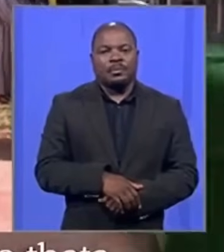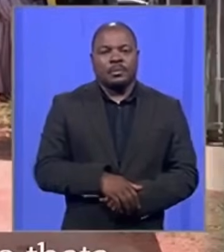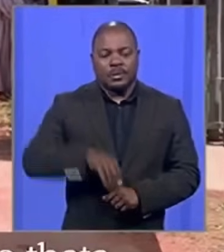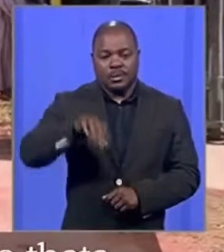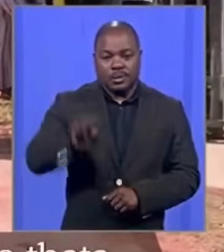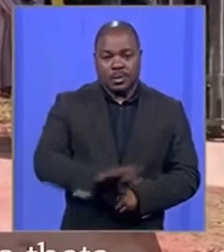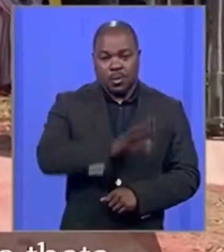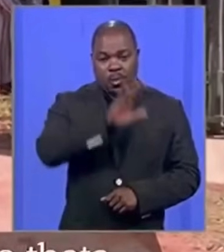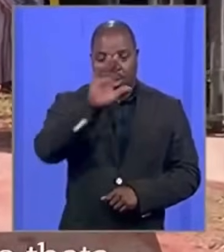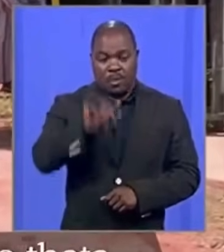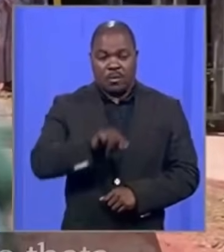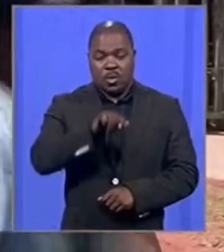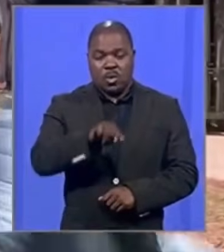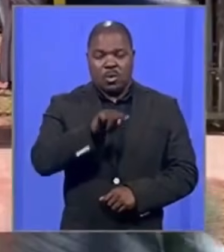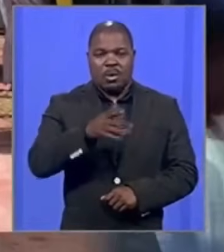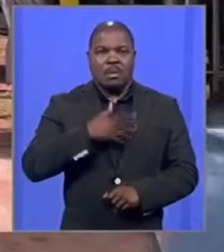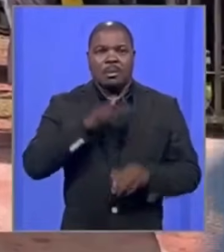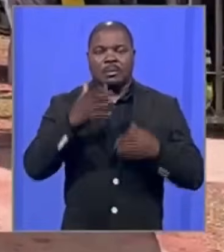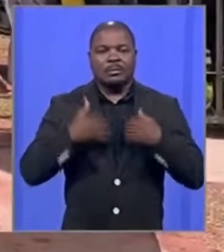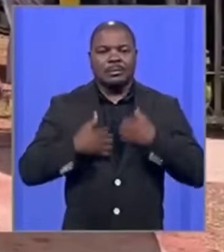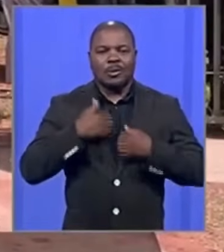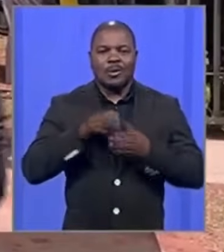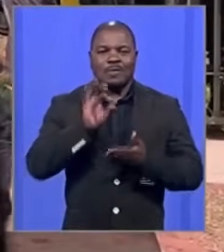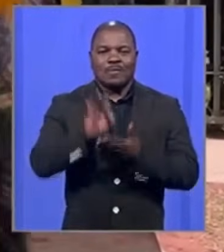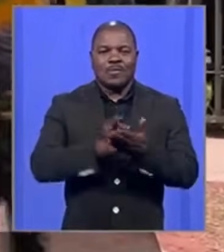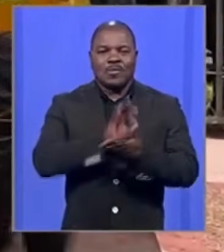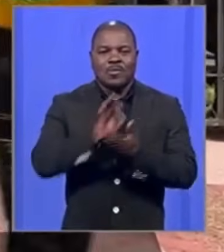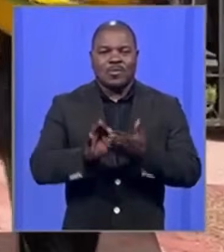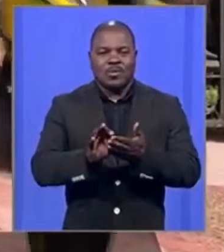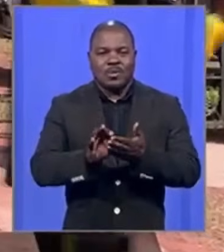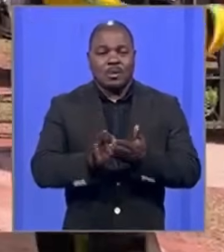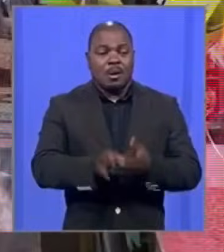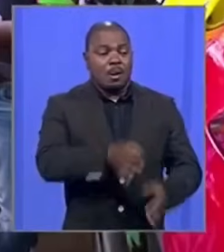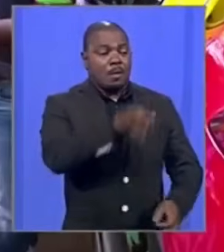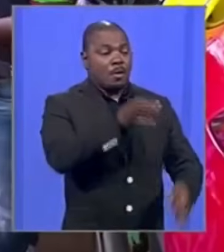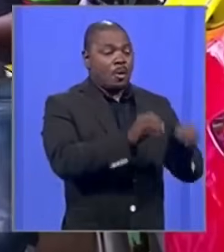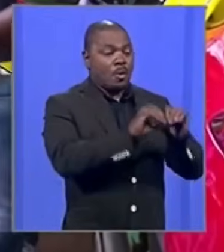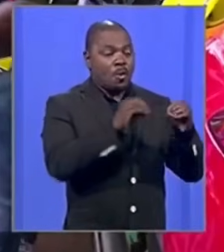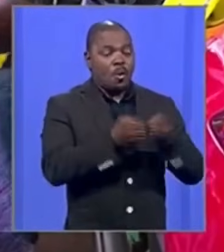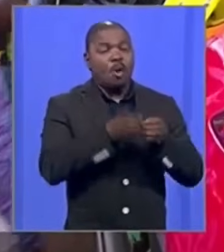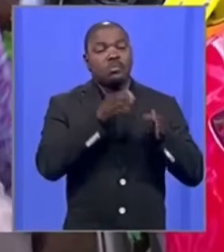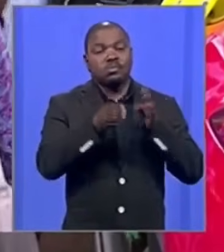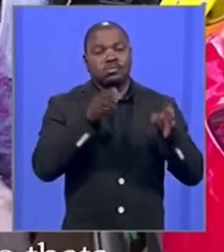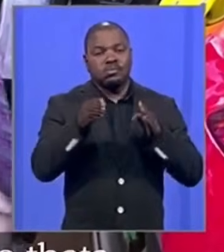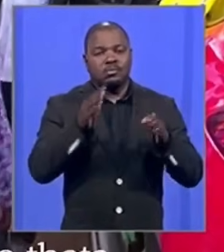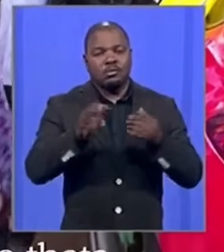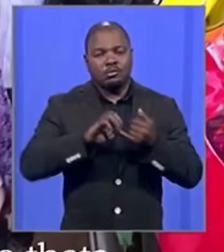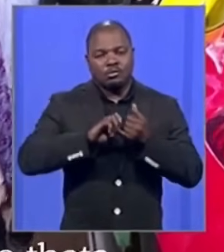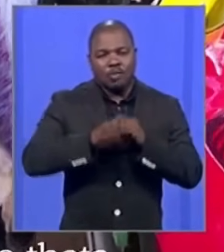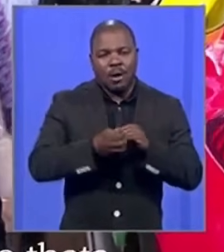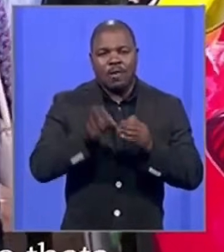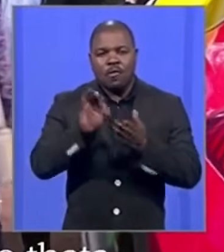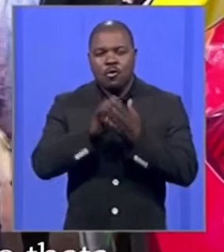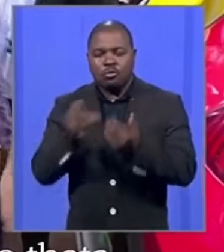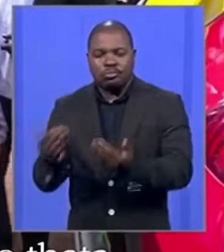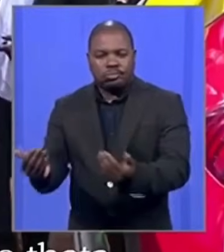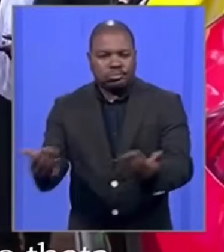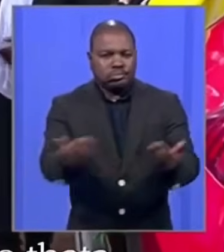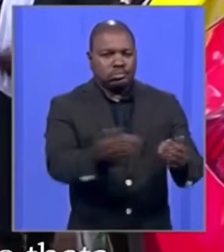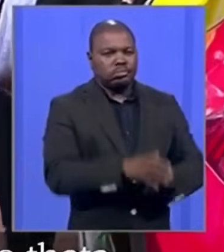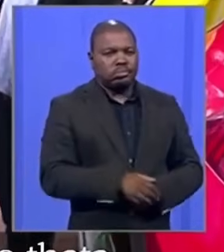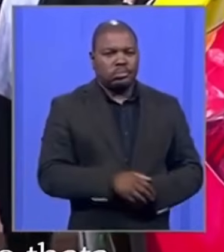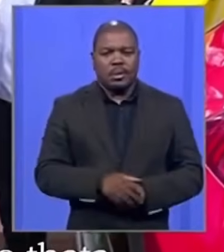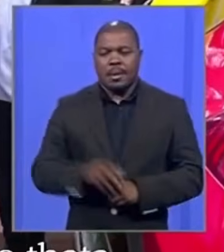Afrika Borwa e tsene mo moeng wa ditlhopho ebile makoko a dipolotiki a dira tsotlhe go kangwa ka batlhophi. Moeteledipele